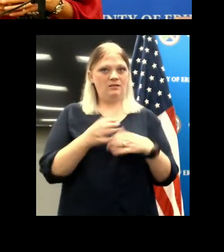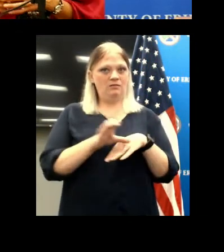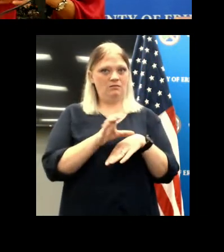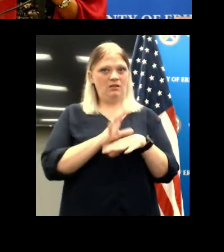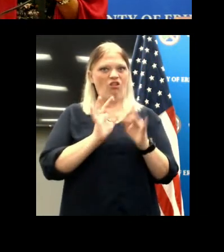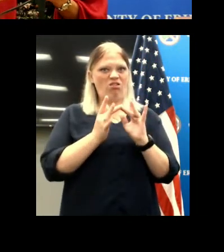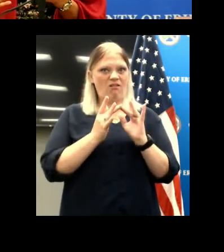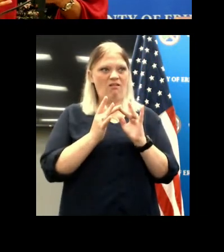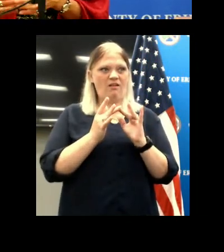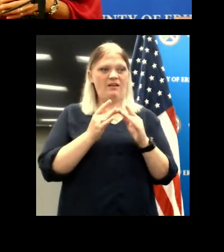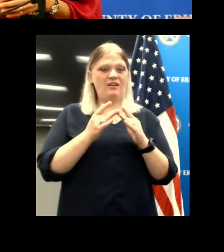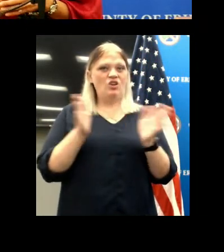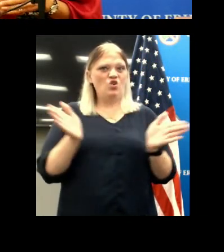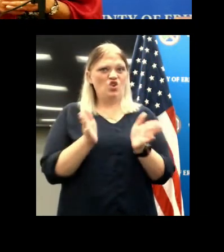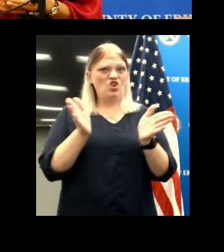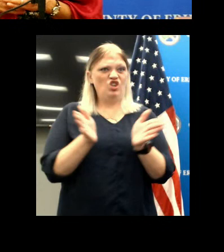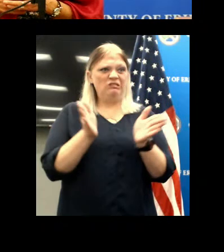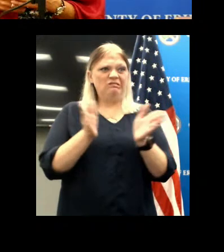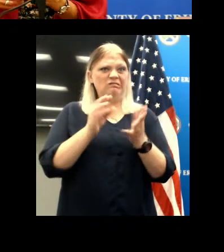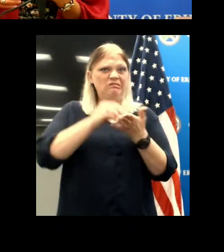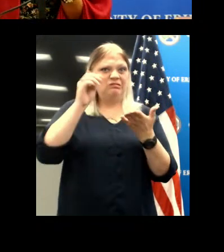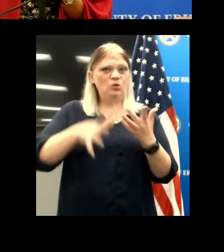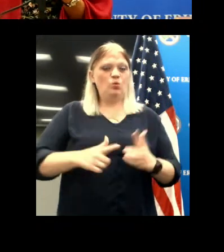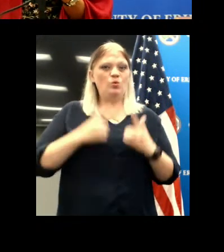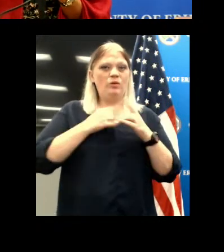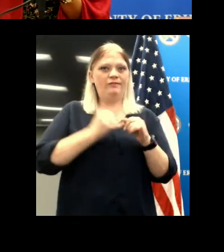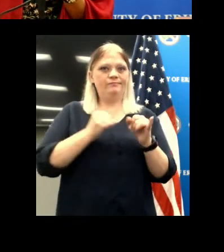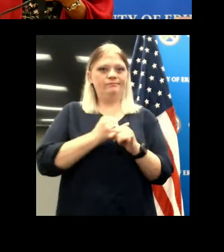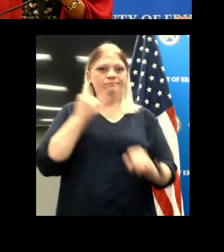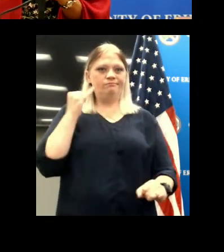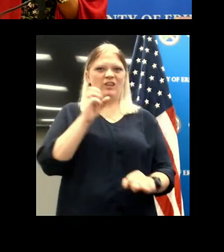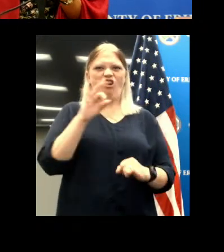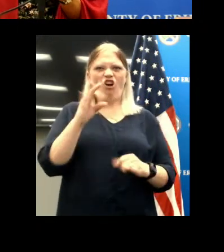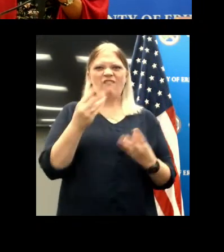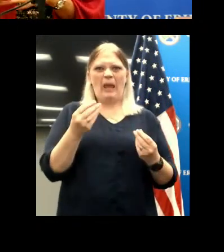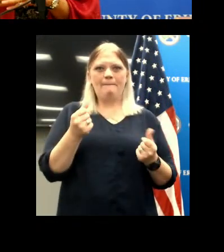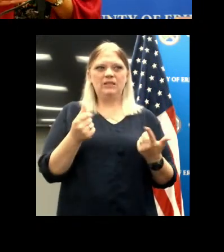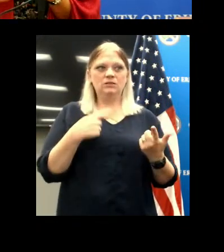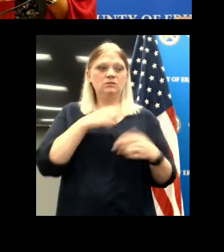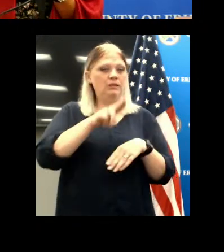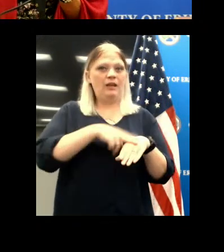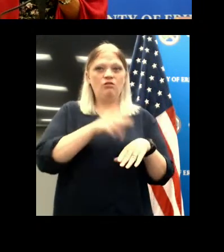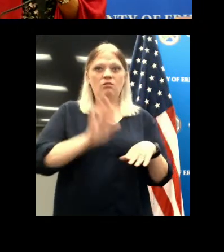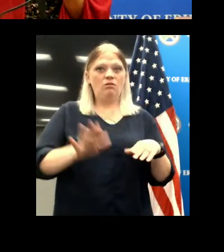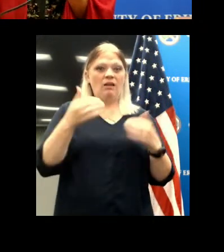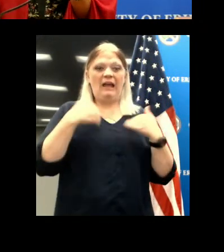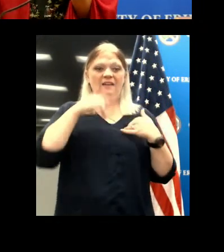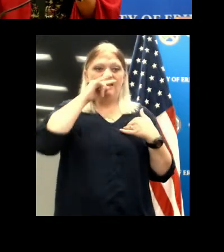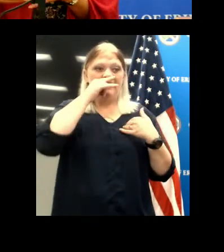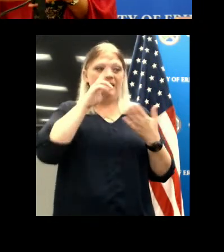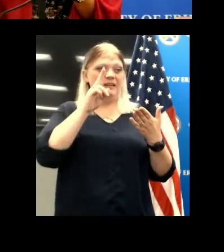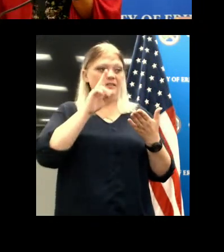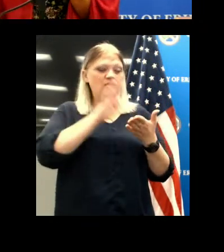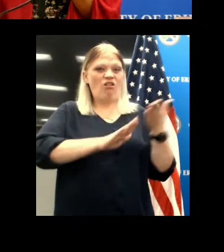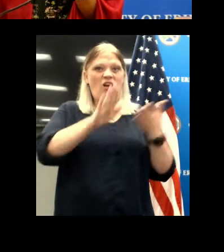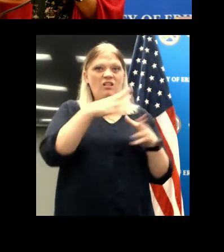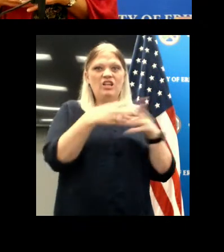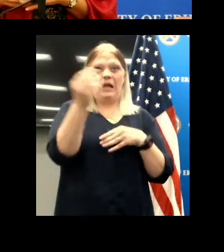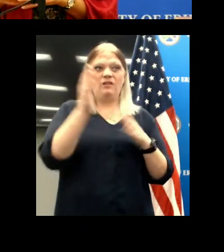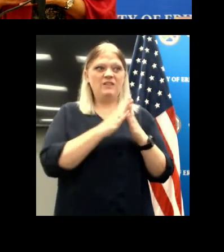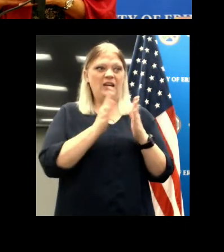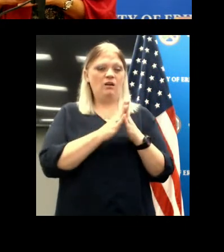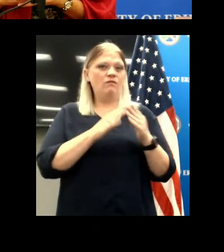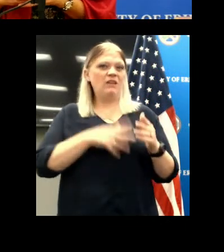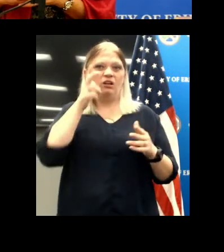encouraging students to live off campus if possible, and this is going on nationally. I mean, I have kids in colleges out of town, and they're